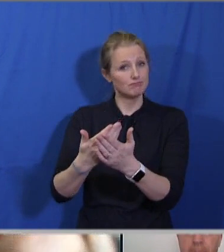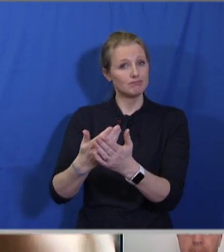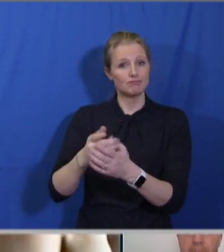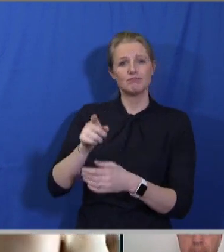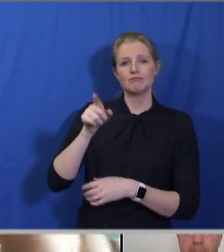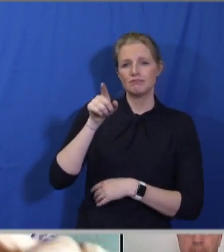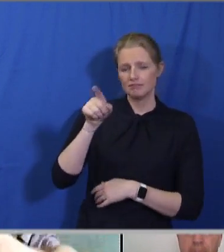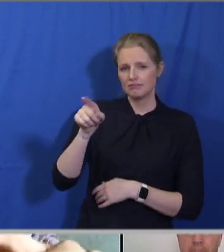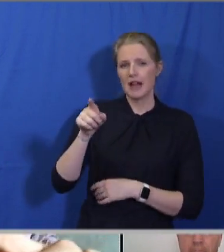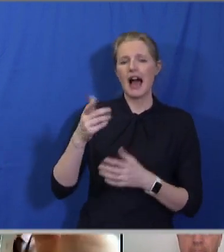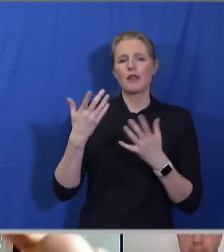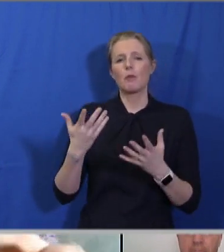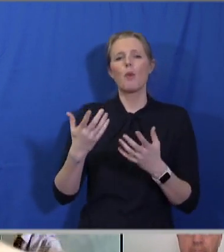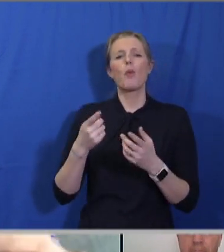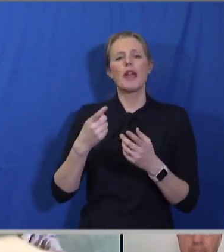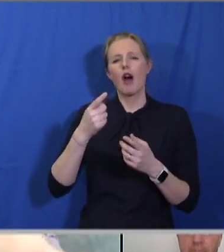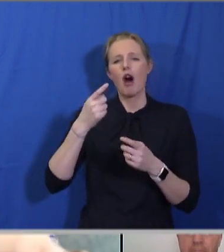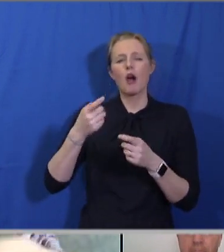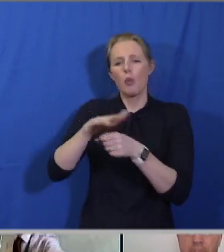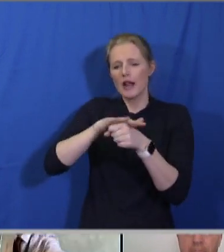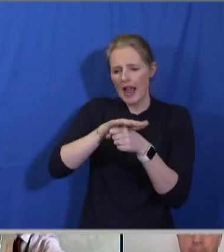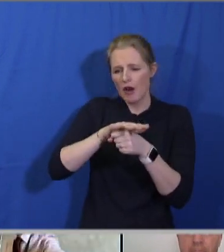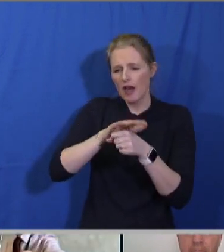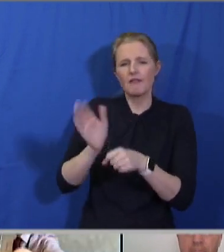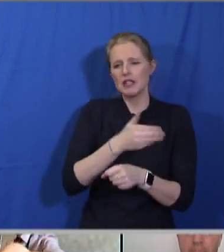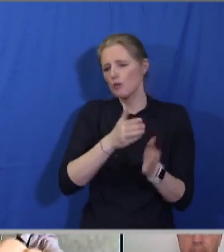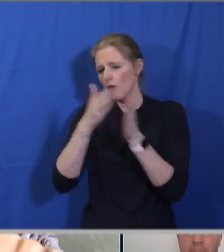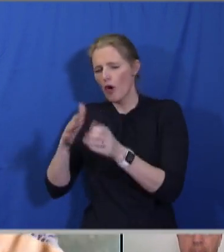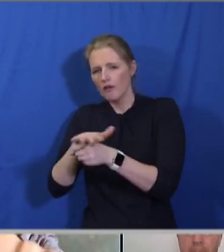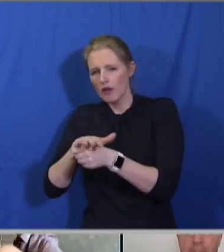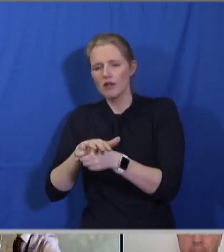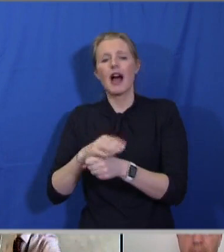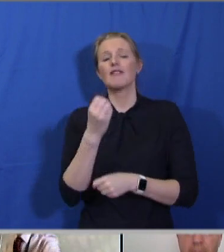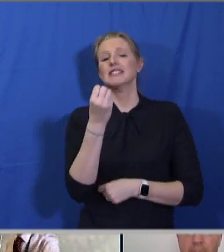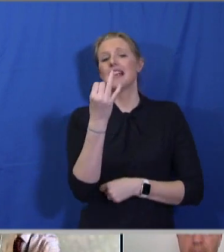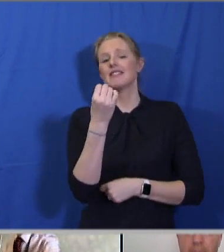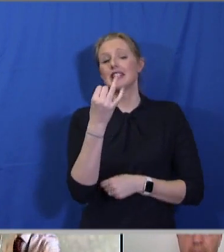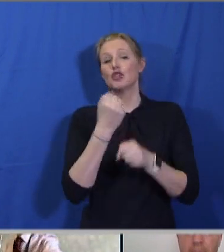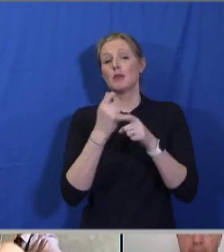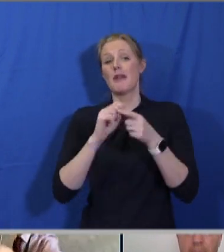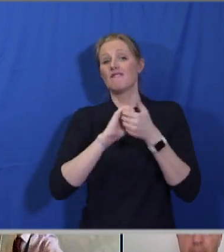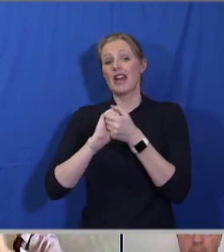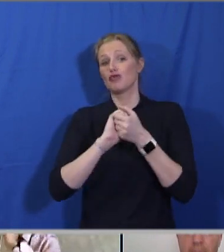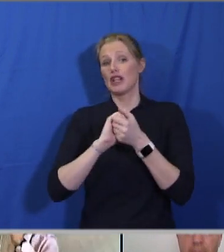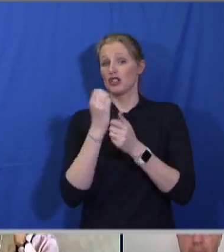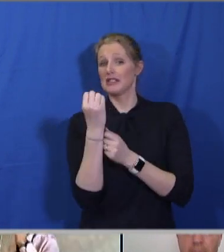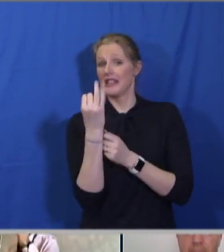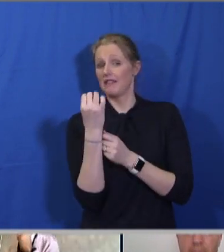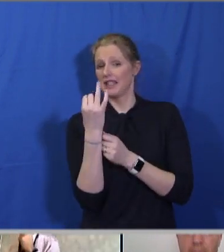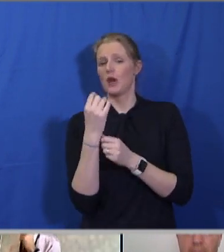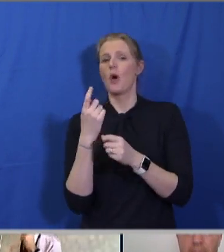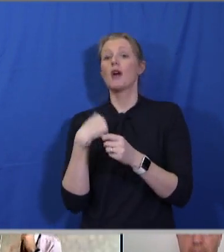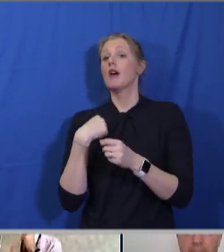kind of a federation by federation approach to the program. There's 17 GP federations in Northern Ireland. We currently have a presence in 7 of